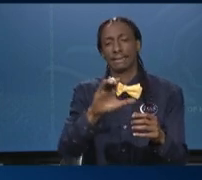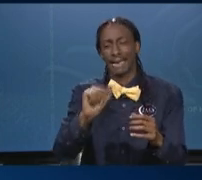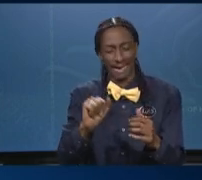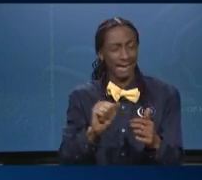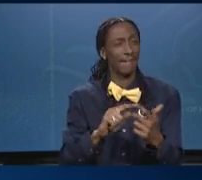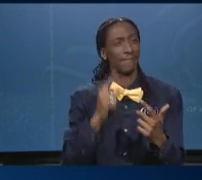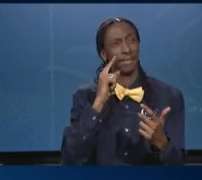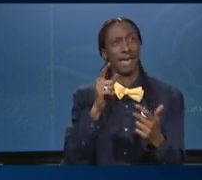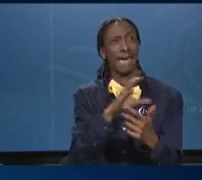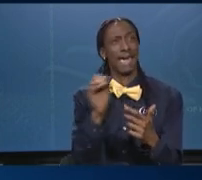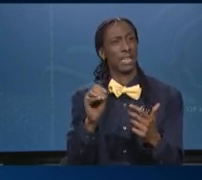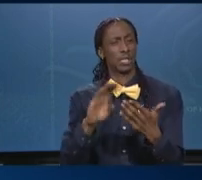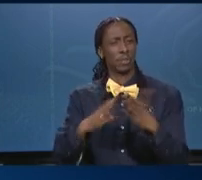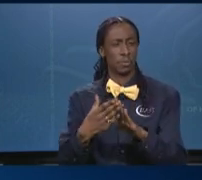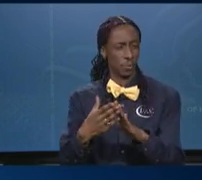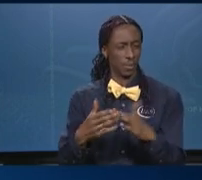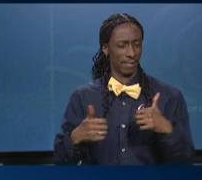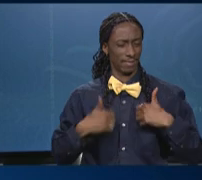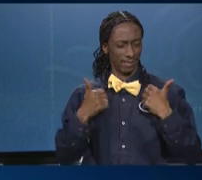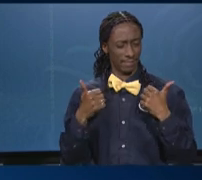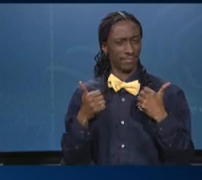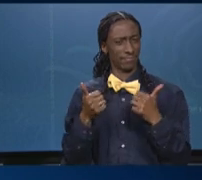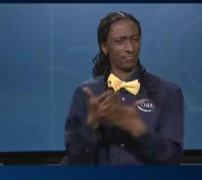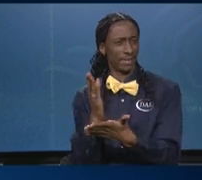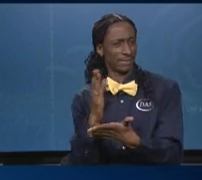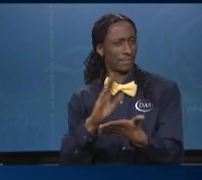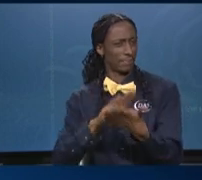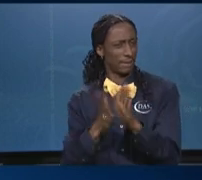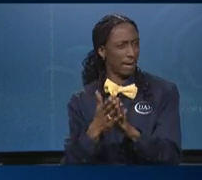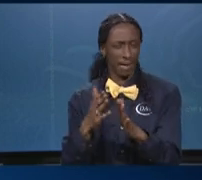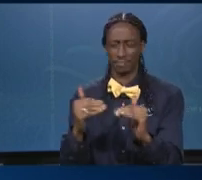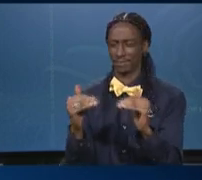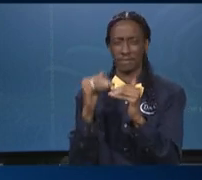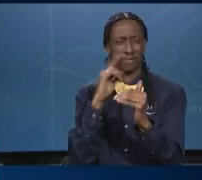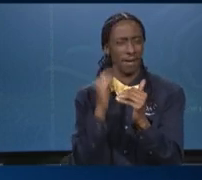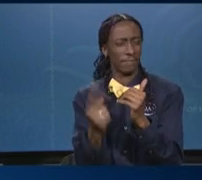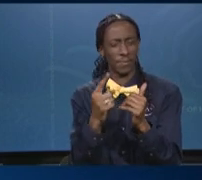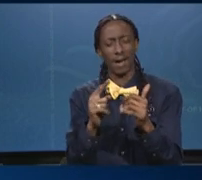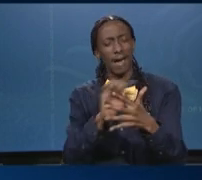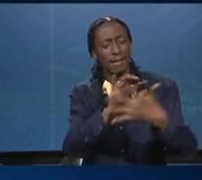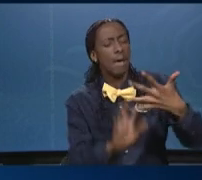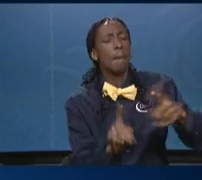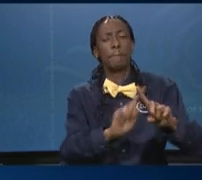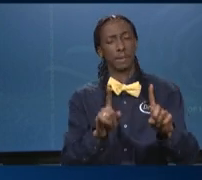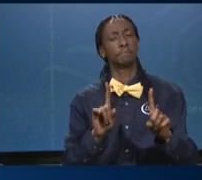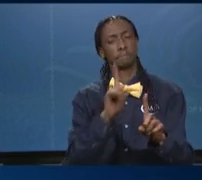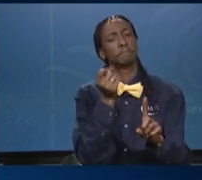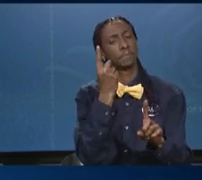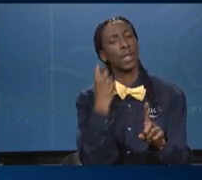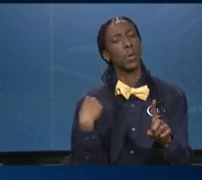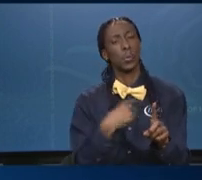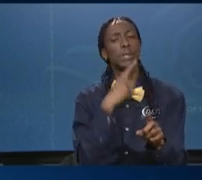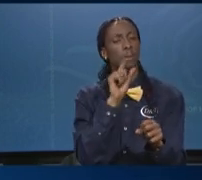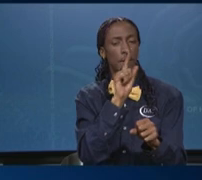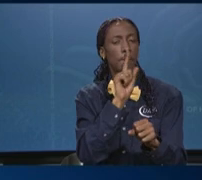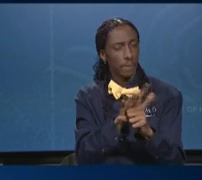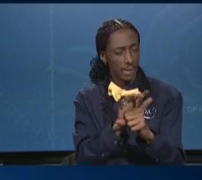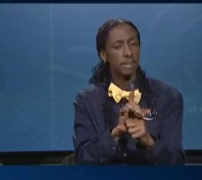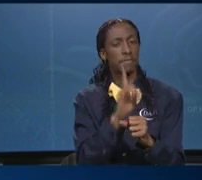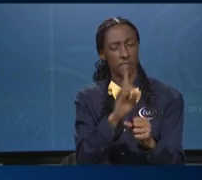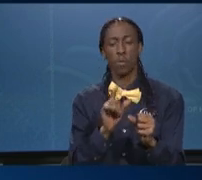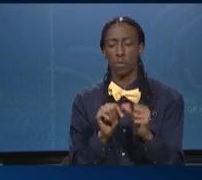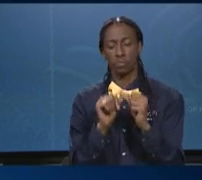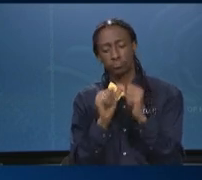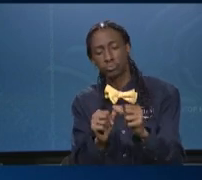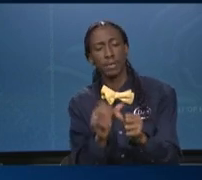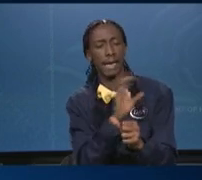be for everyone, the equity and full access, but we are committed to moving forward on starting to